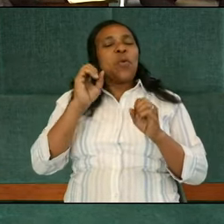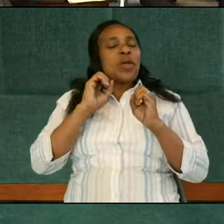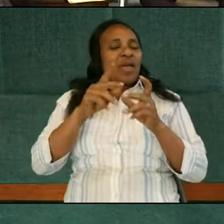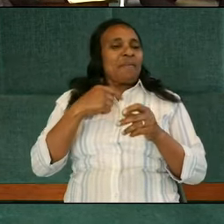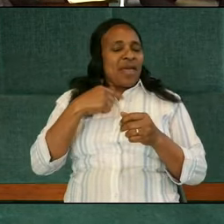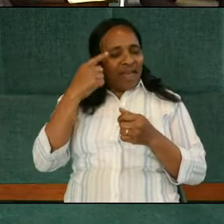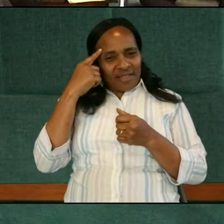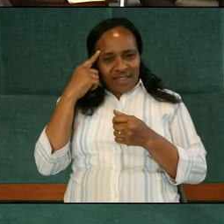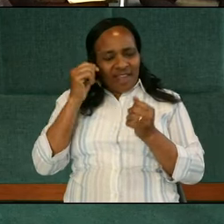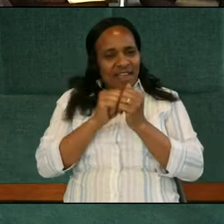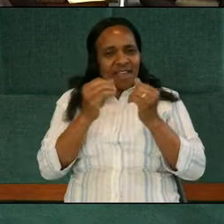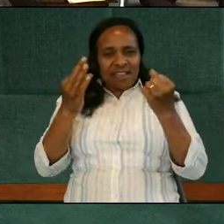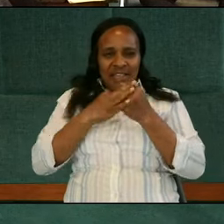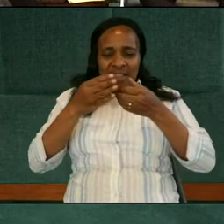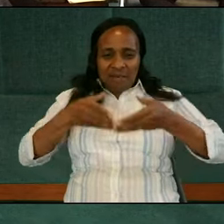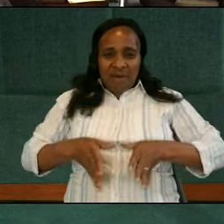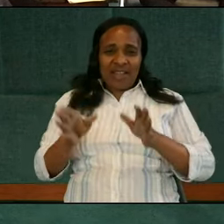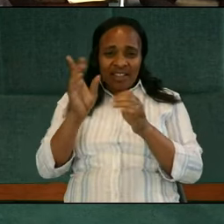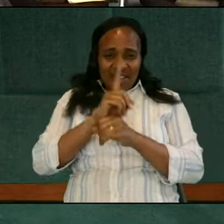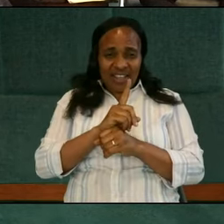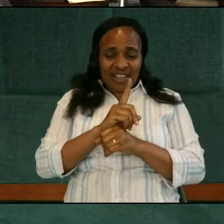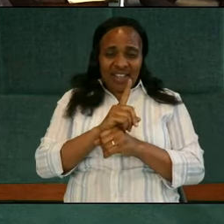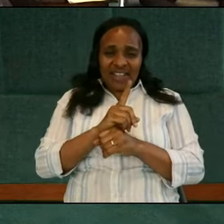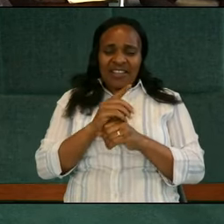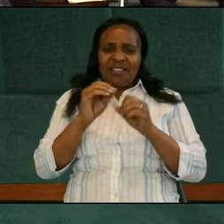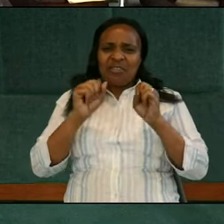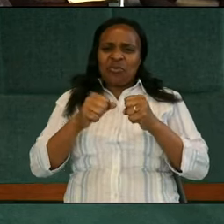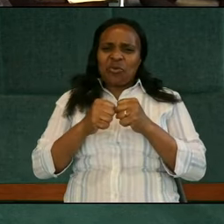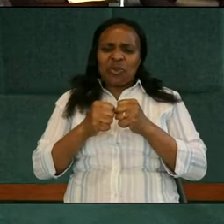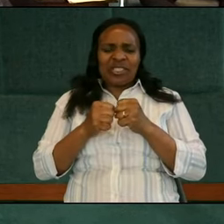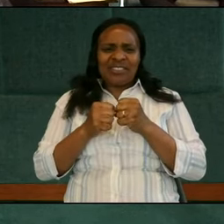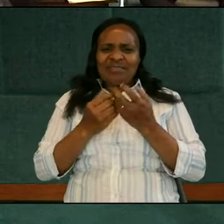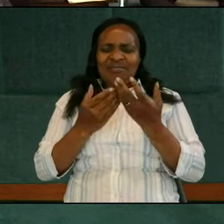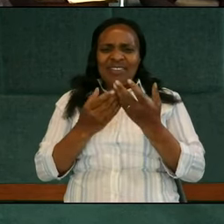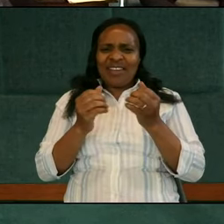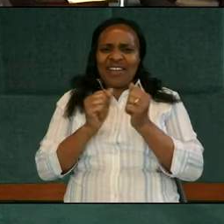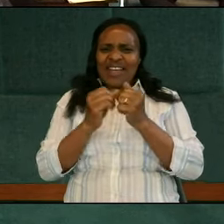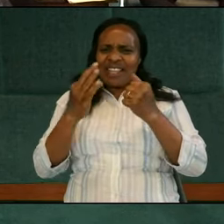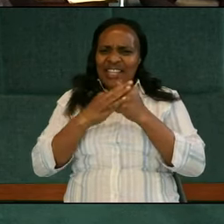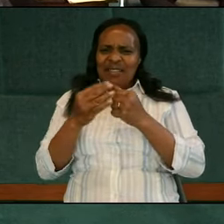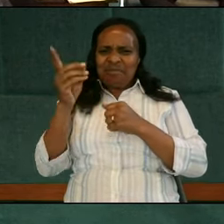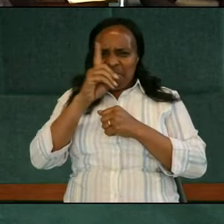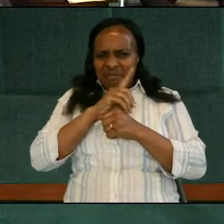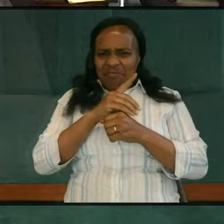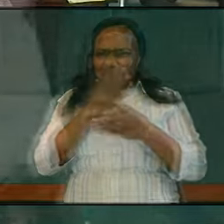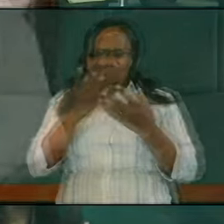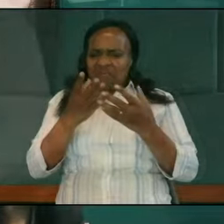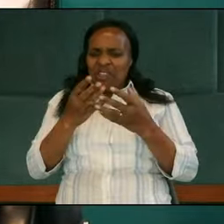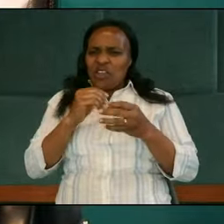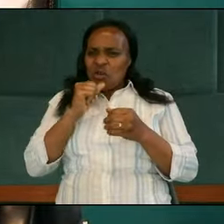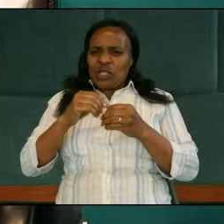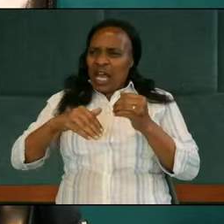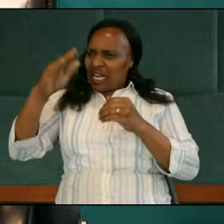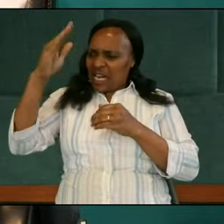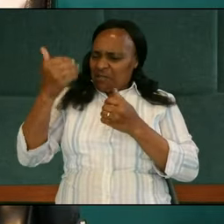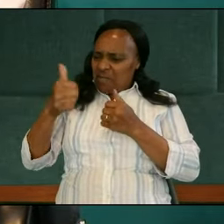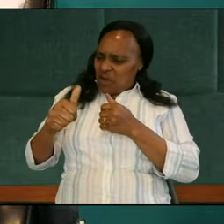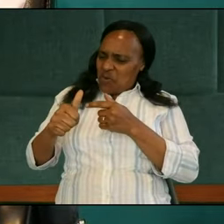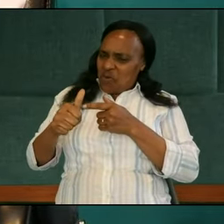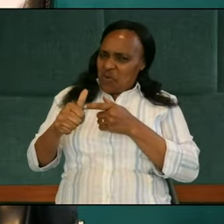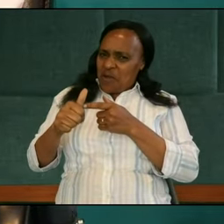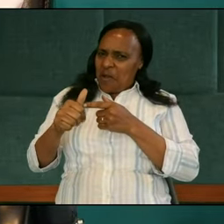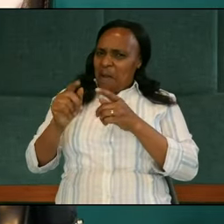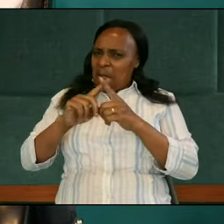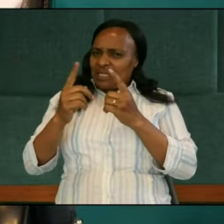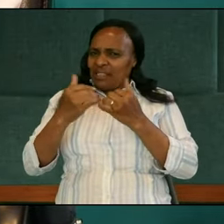for 18th birthday, you're still a teenager. If you're still looking forward to your 18th birthday, it means not yet an adult, right? Yeah, that's true. So what